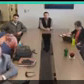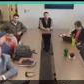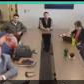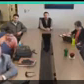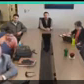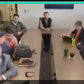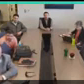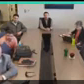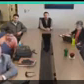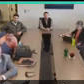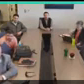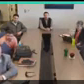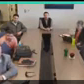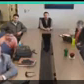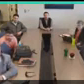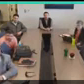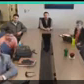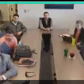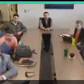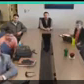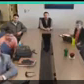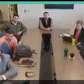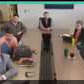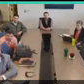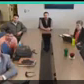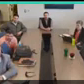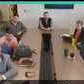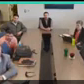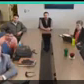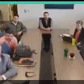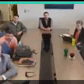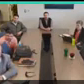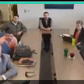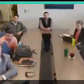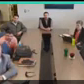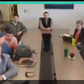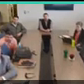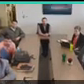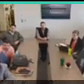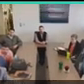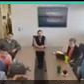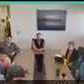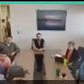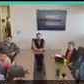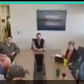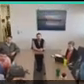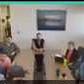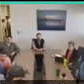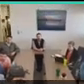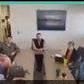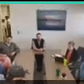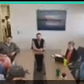We now manage it. These areas are better maintained. We have regular trash service, regular maintenance and